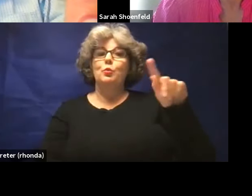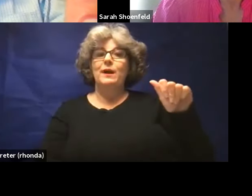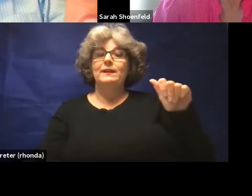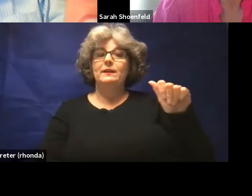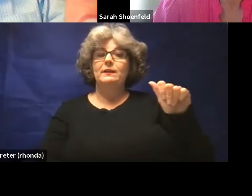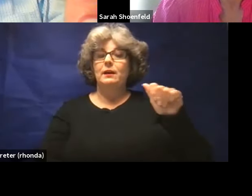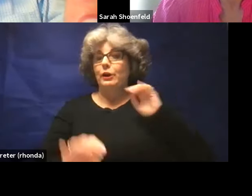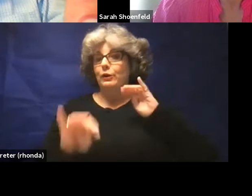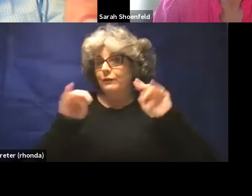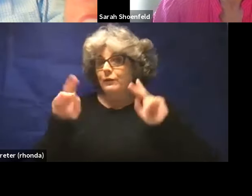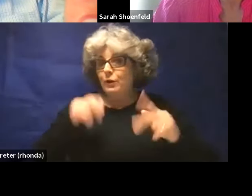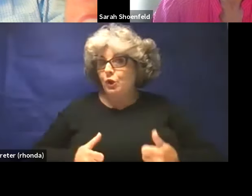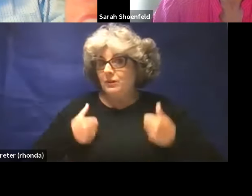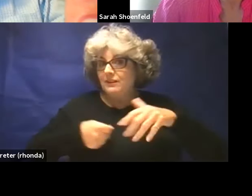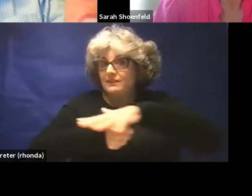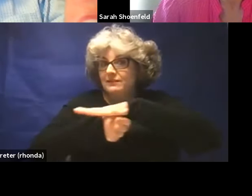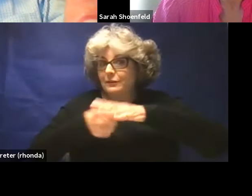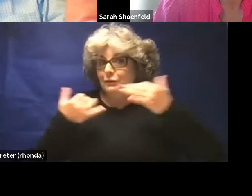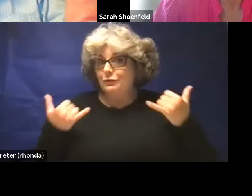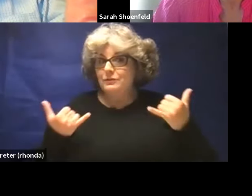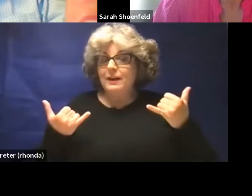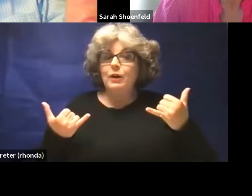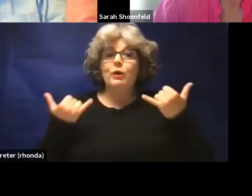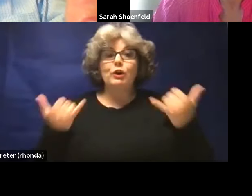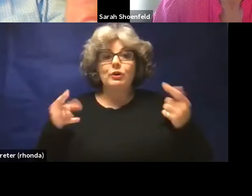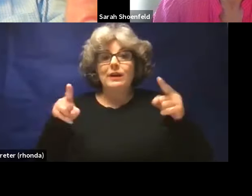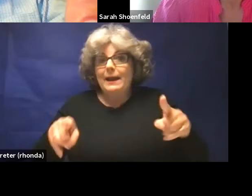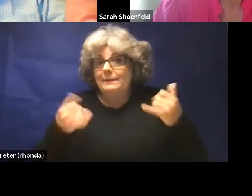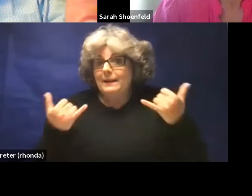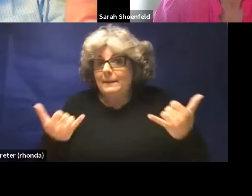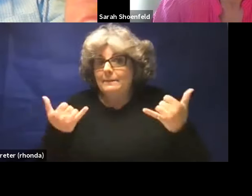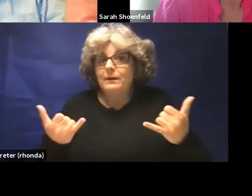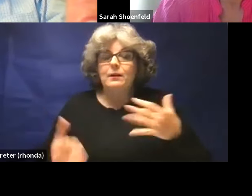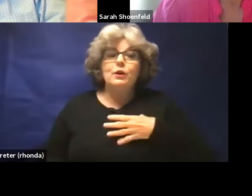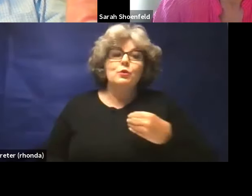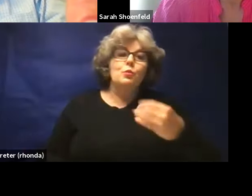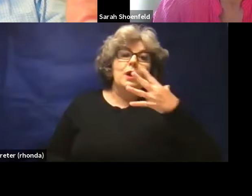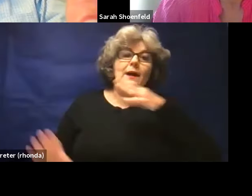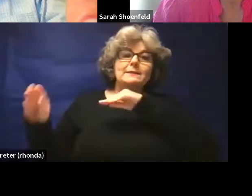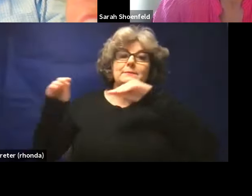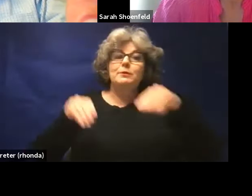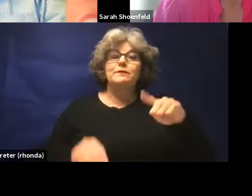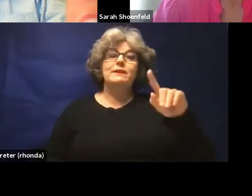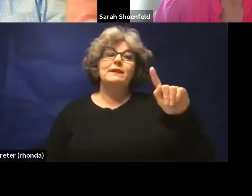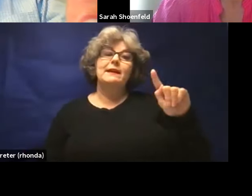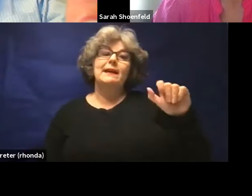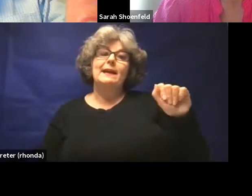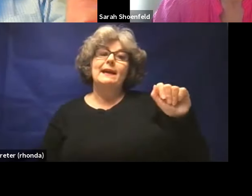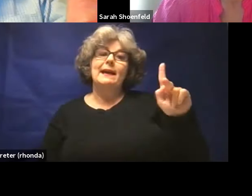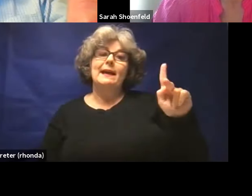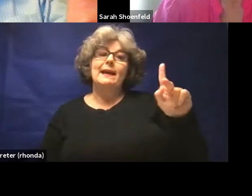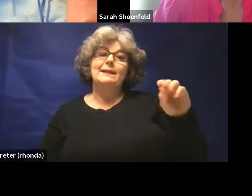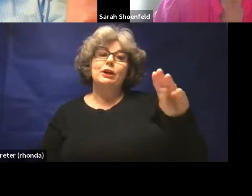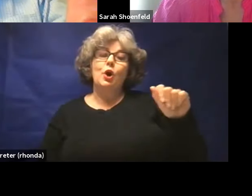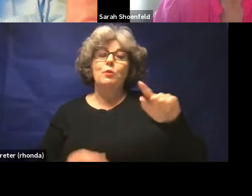also interviewing people who live in these neighborhoods today about what is currently happening, such as the whites moving back into Tacoma and Shepherd Park? Demographics